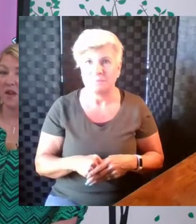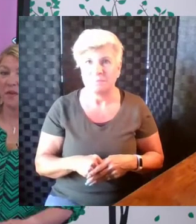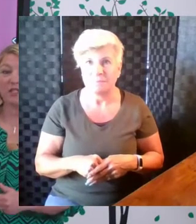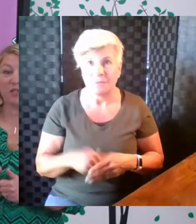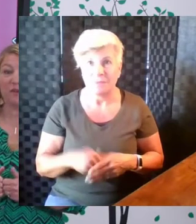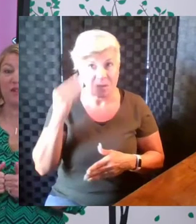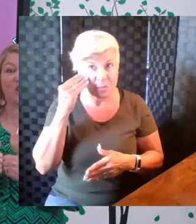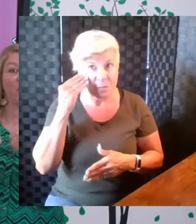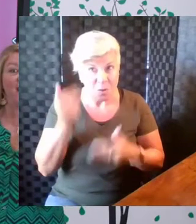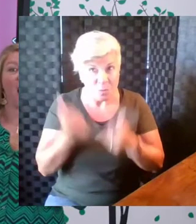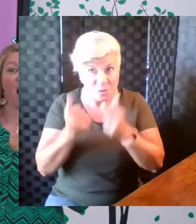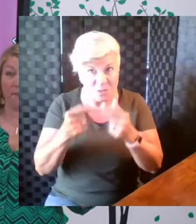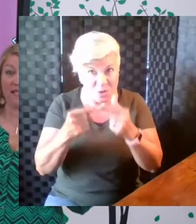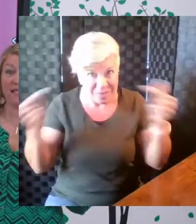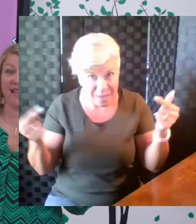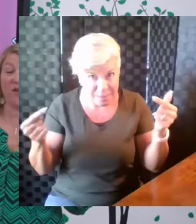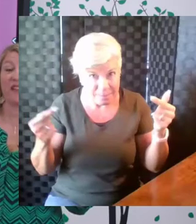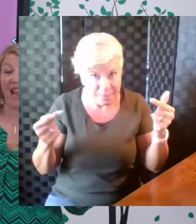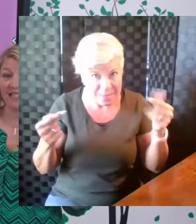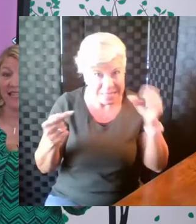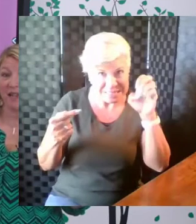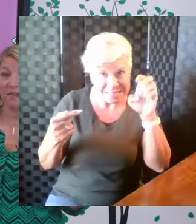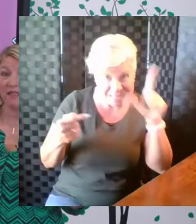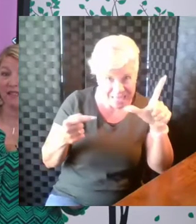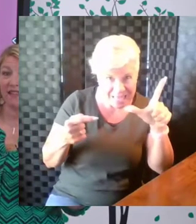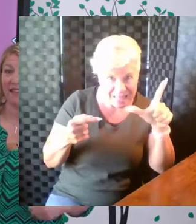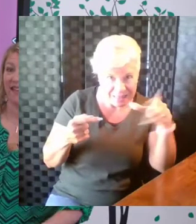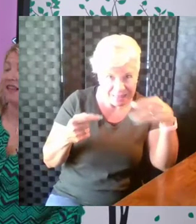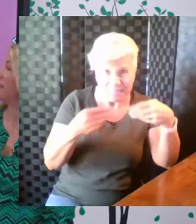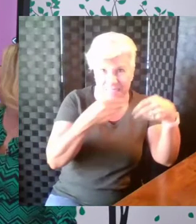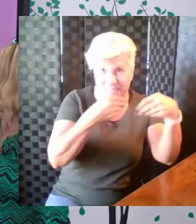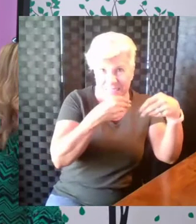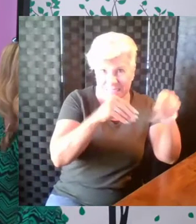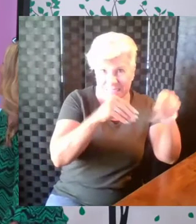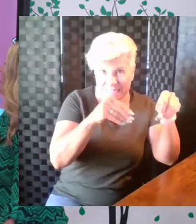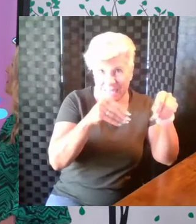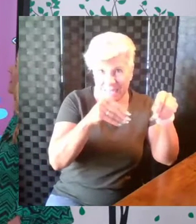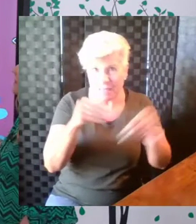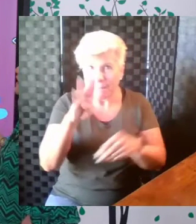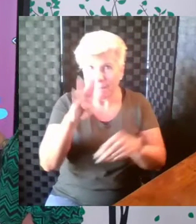Do you know which 2 words are the opposite or the antonyms?